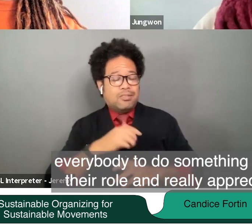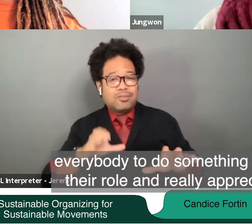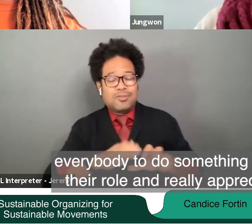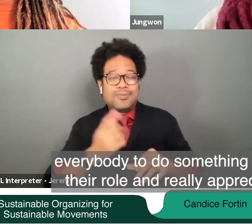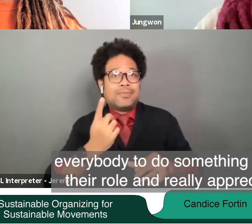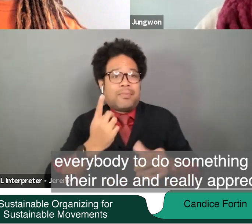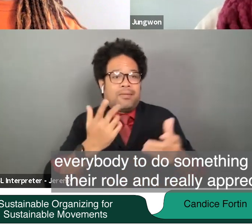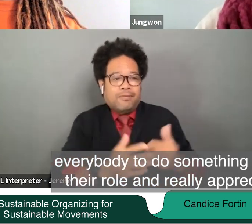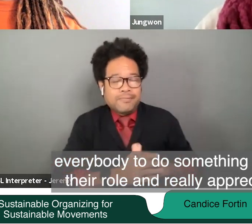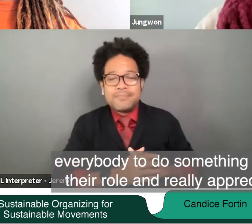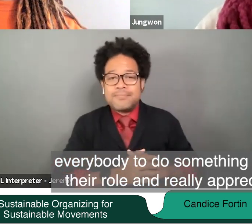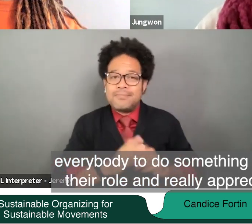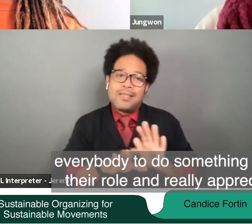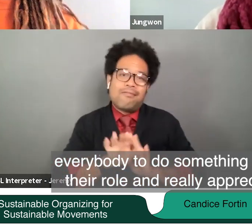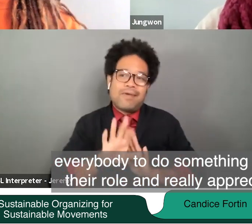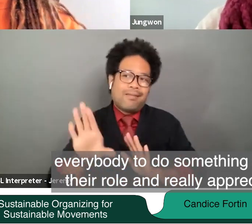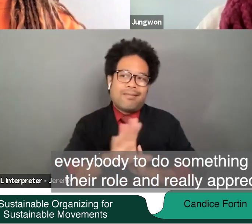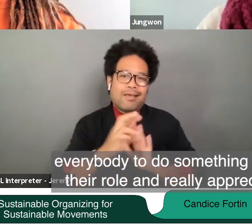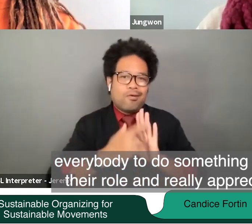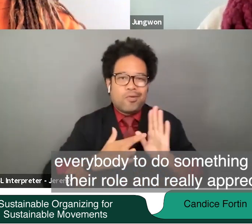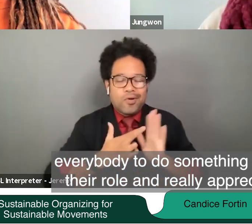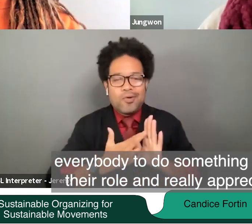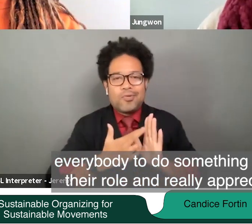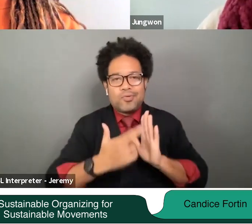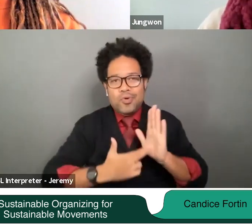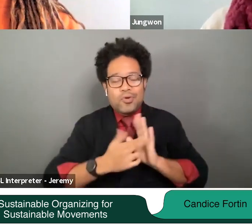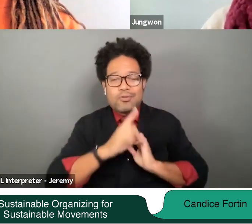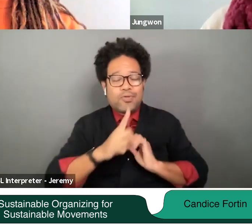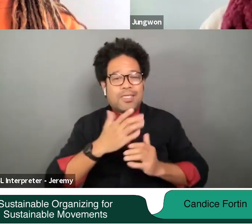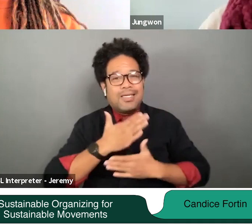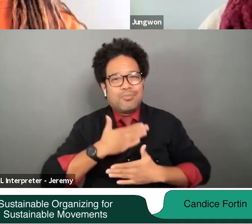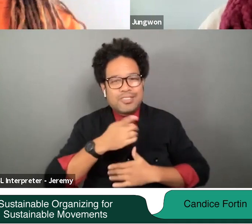something and to find their role, and really appreciate you.